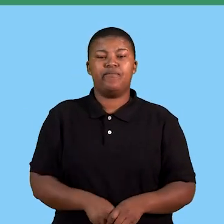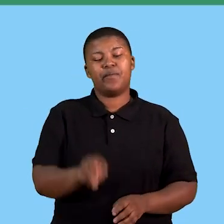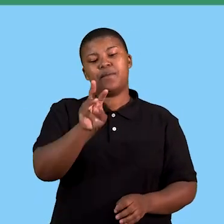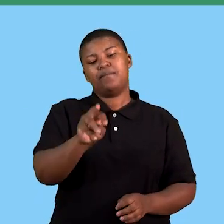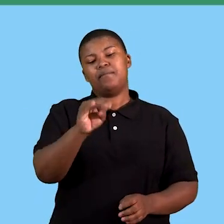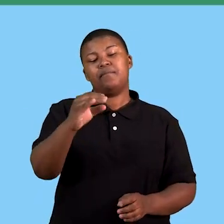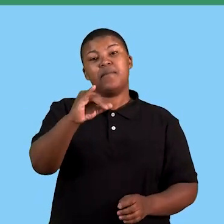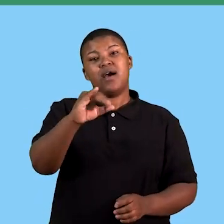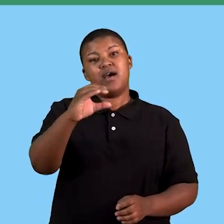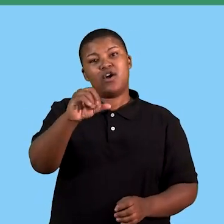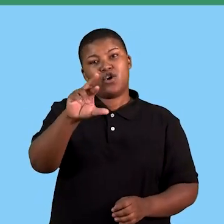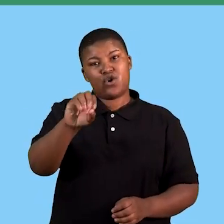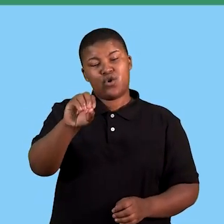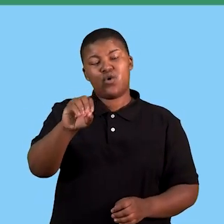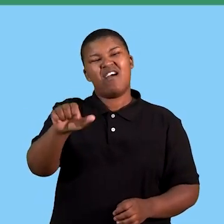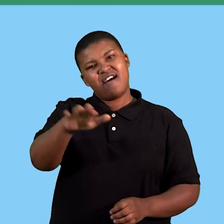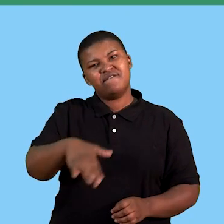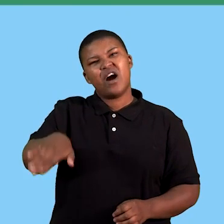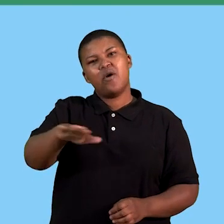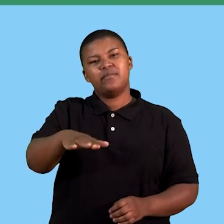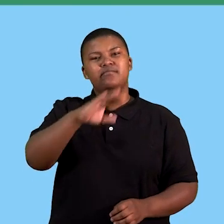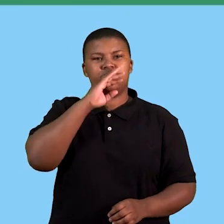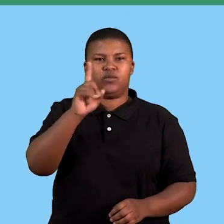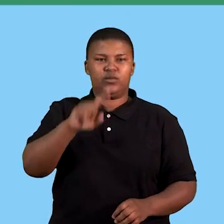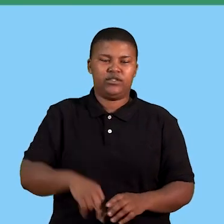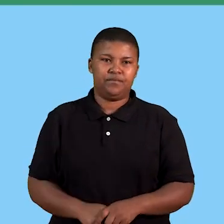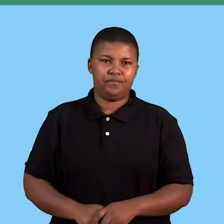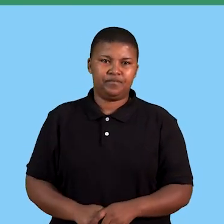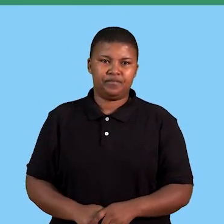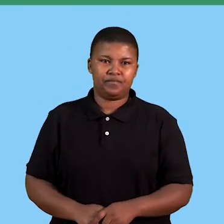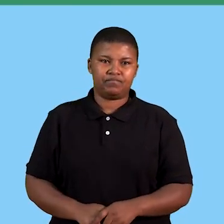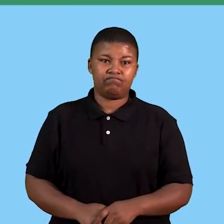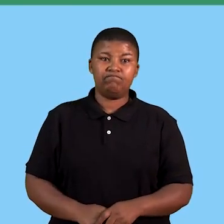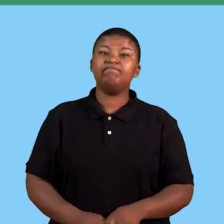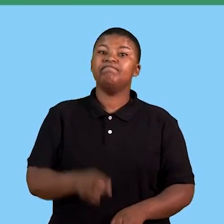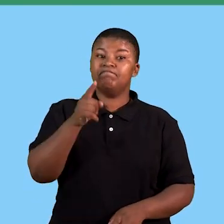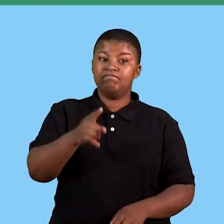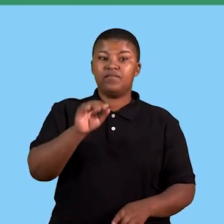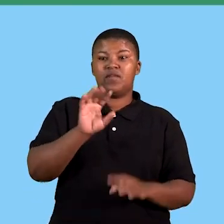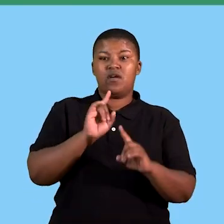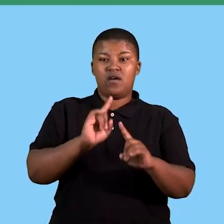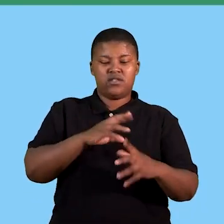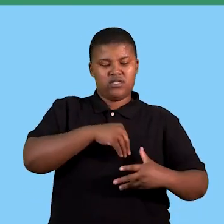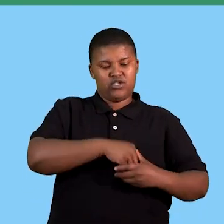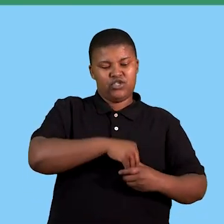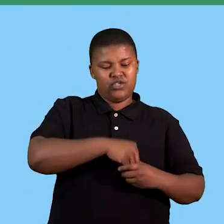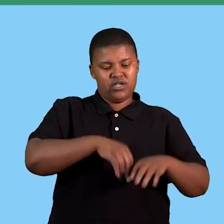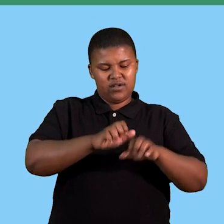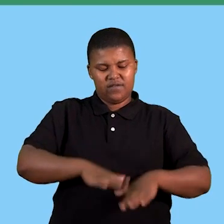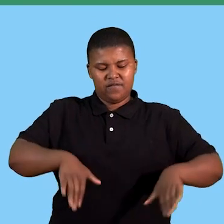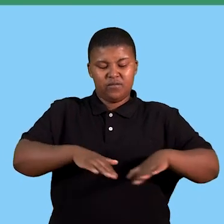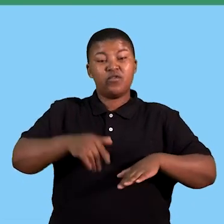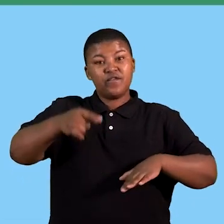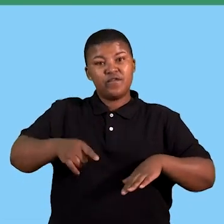the microenvironment, where we said that the microenvironment is also the internal environment of